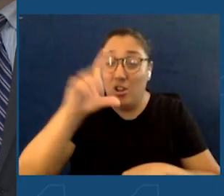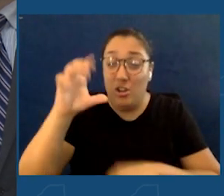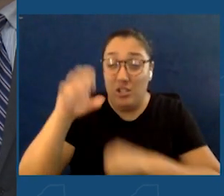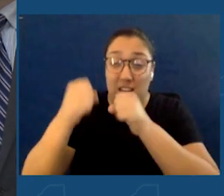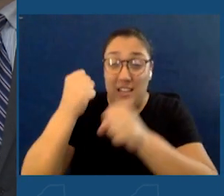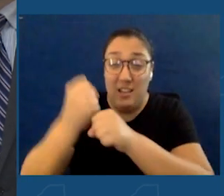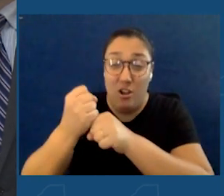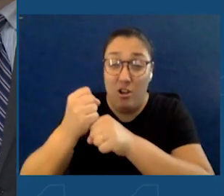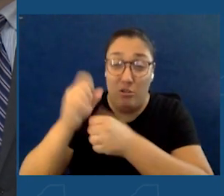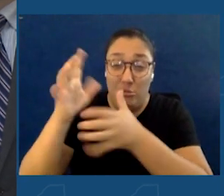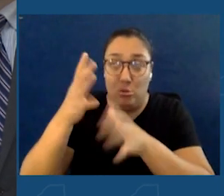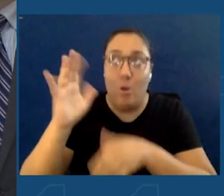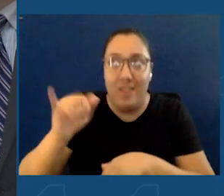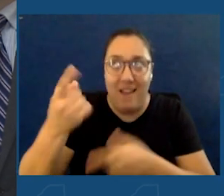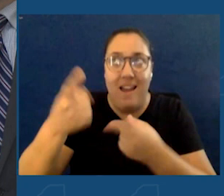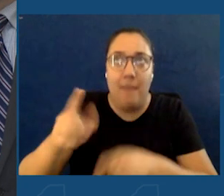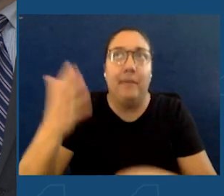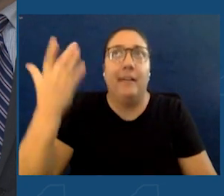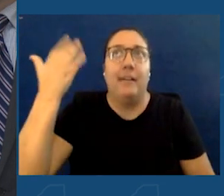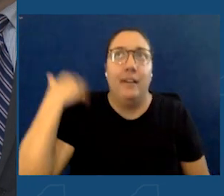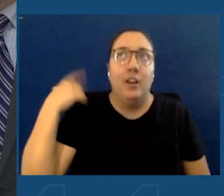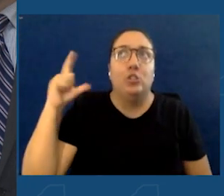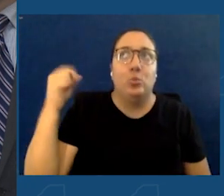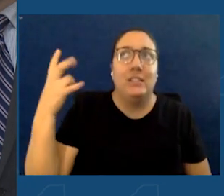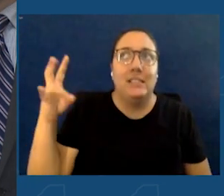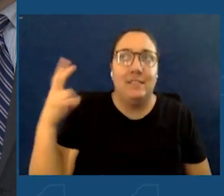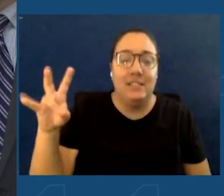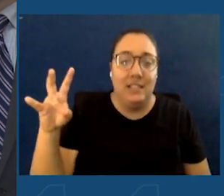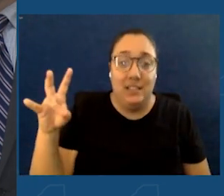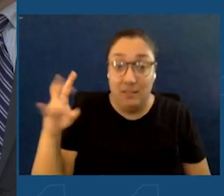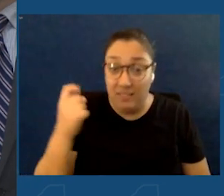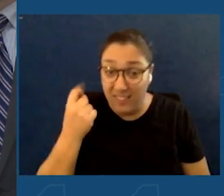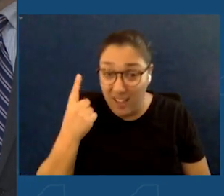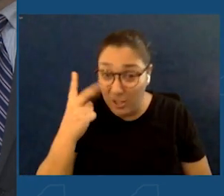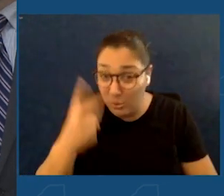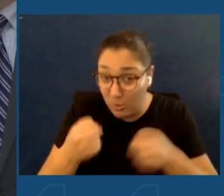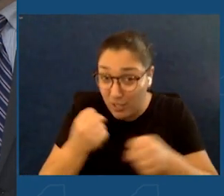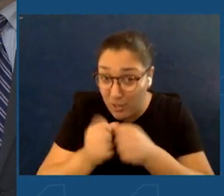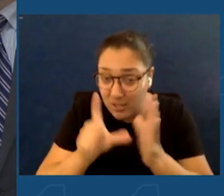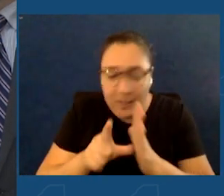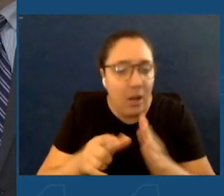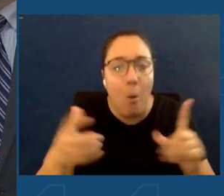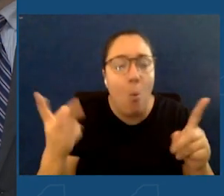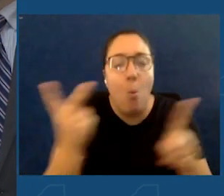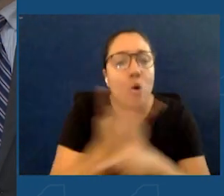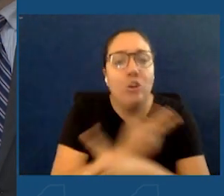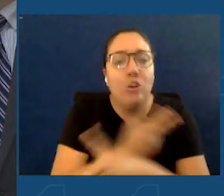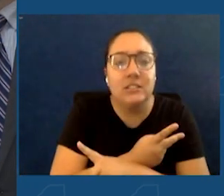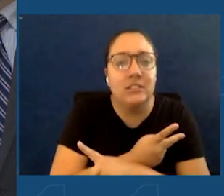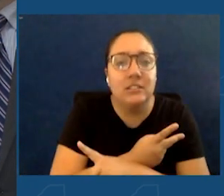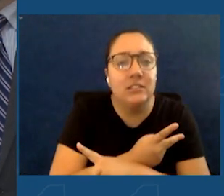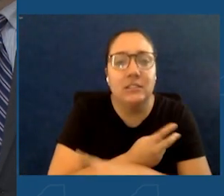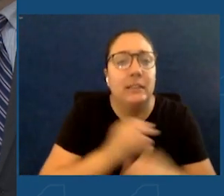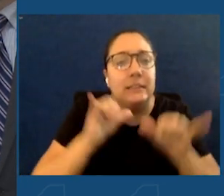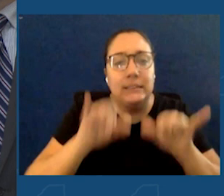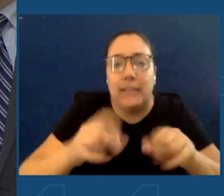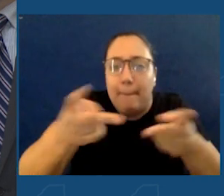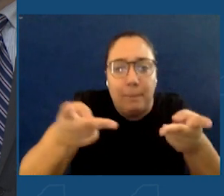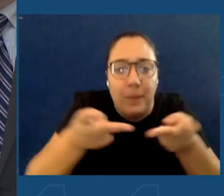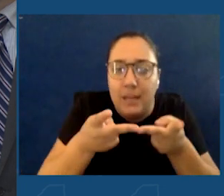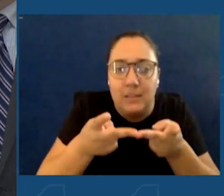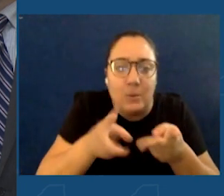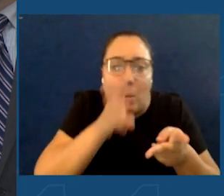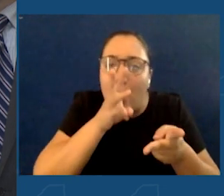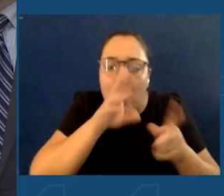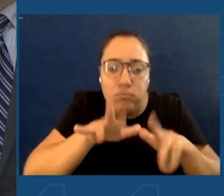2017. Okay, we're good for now, I said. 2 years later, it was even worse. Same marinas, same homes, same communities flooded out.